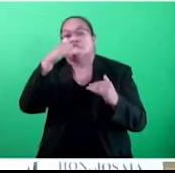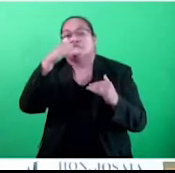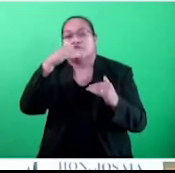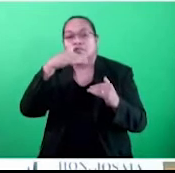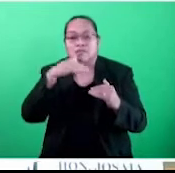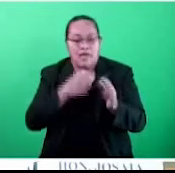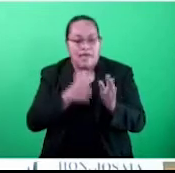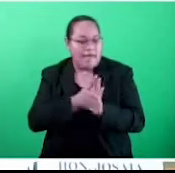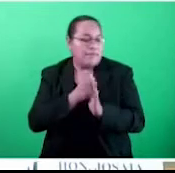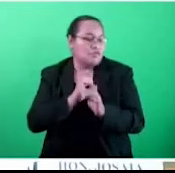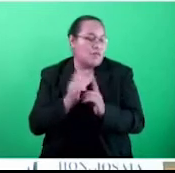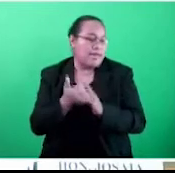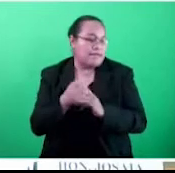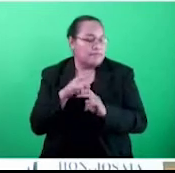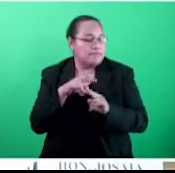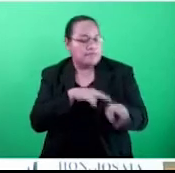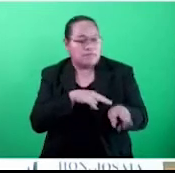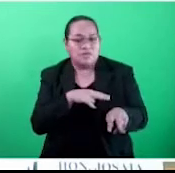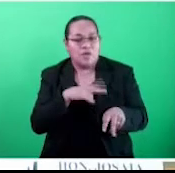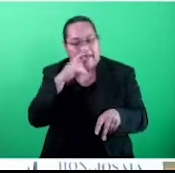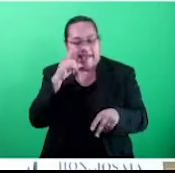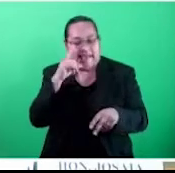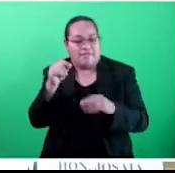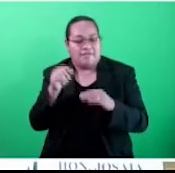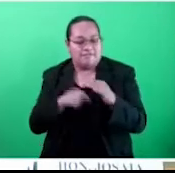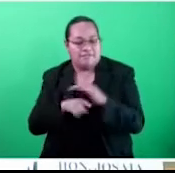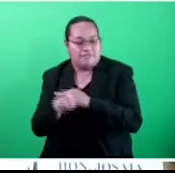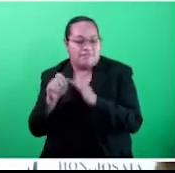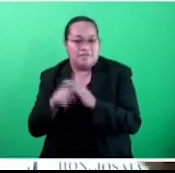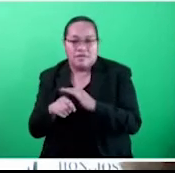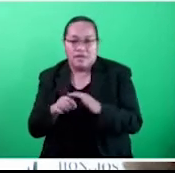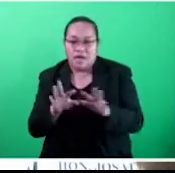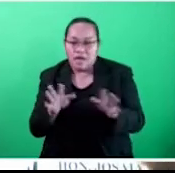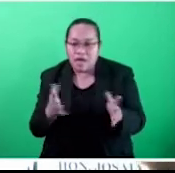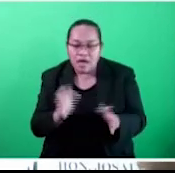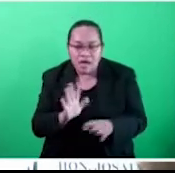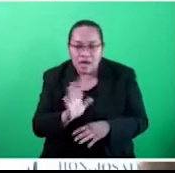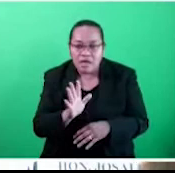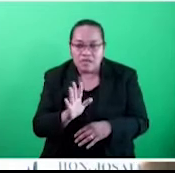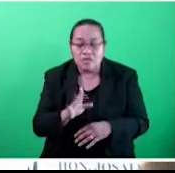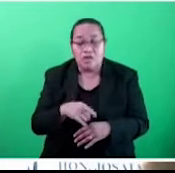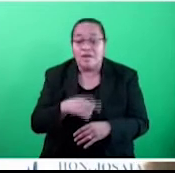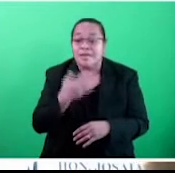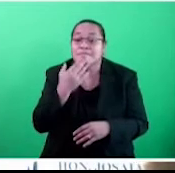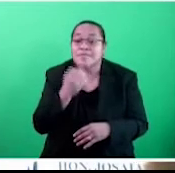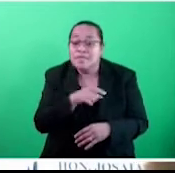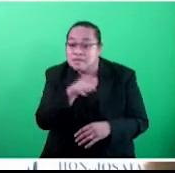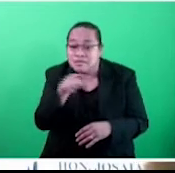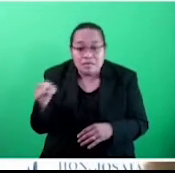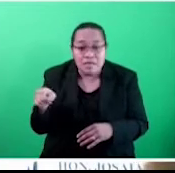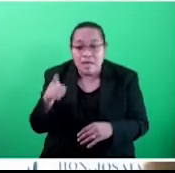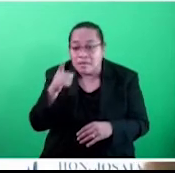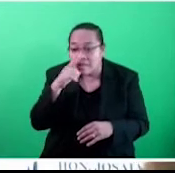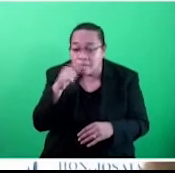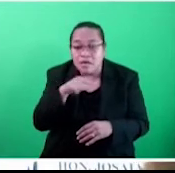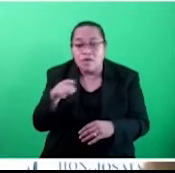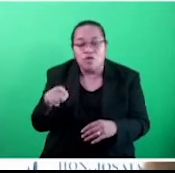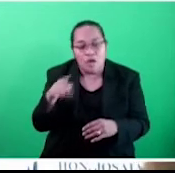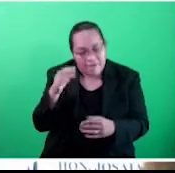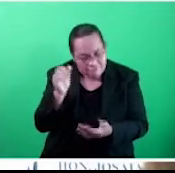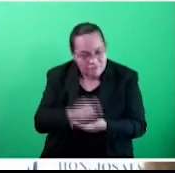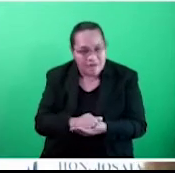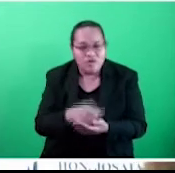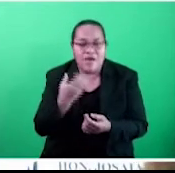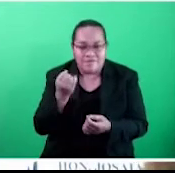with whatever they can as far as their clients are concerned. So please, you have the rights there. You have the Independent Legal Services